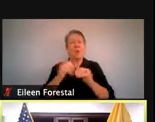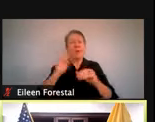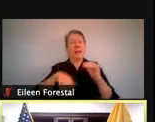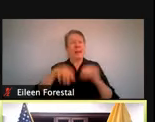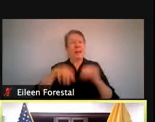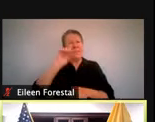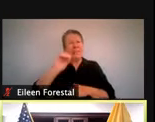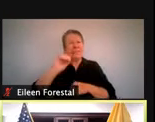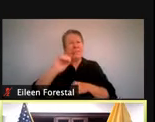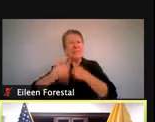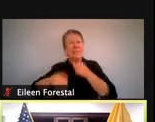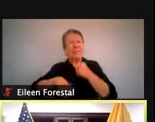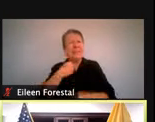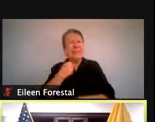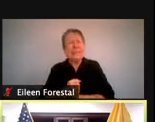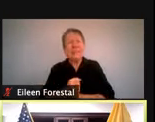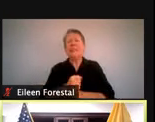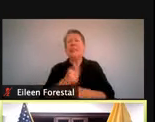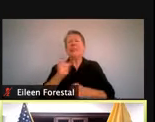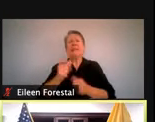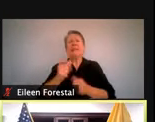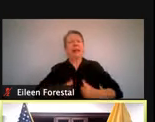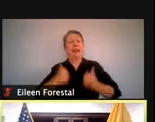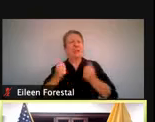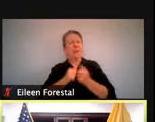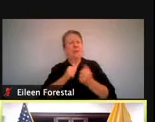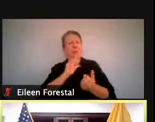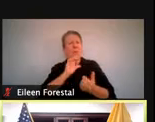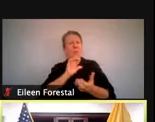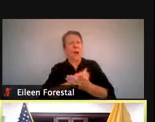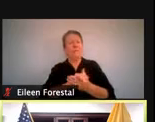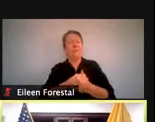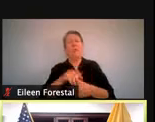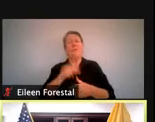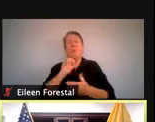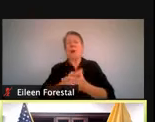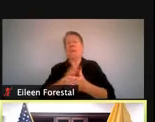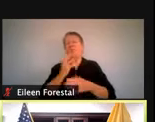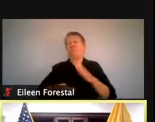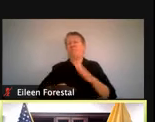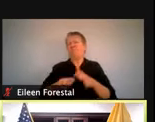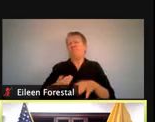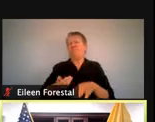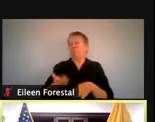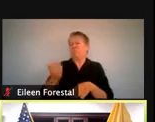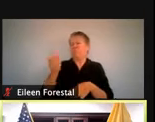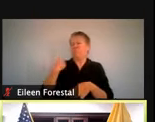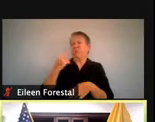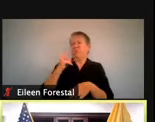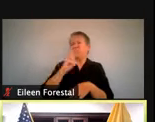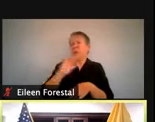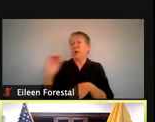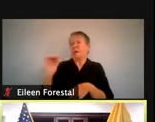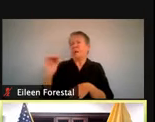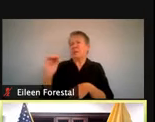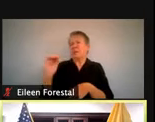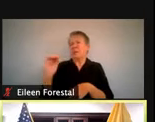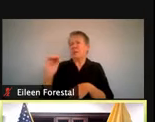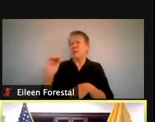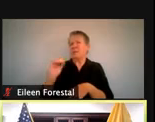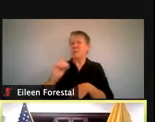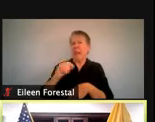wife, Mickey, who sadly passed in the year 2000. Together, they had 3 children. And boy, I spoke to a lot of, the other